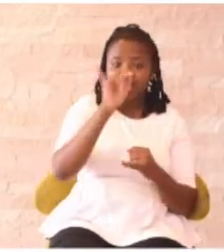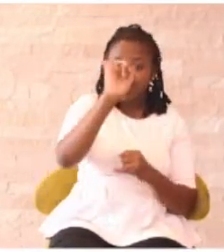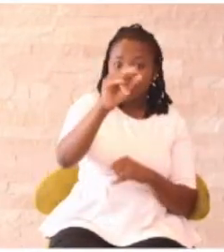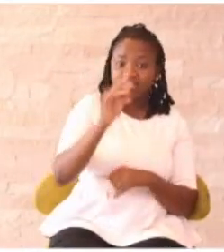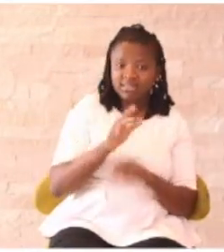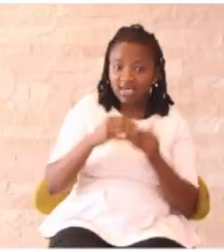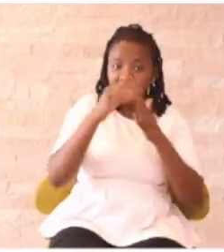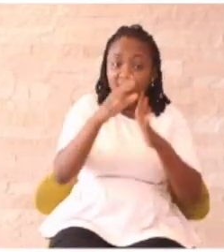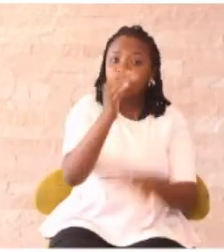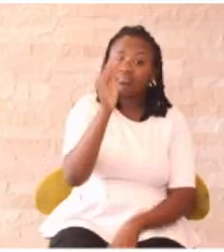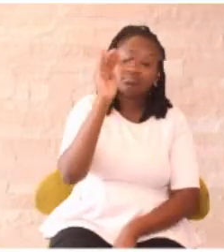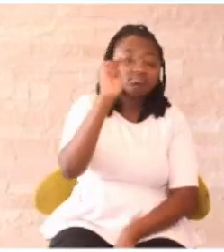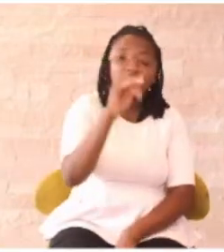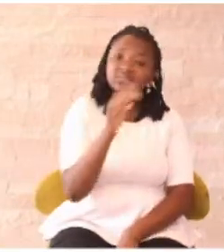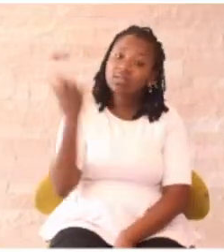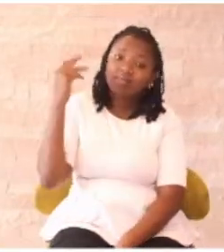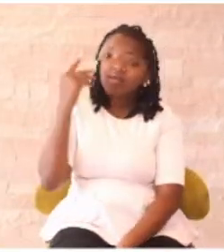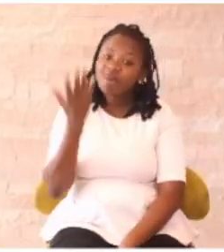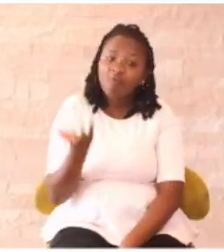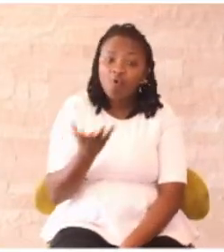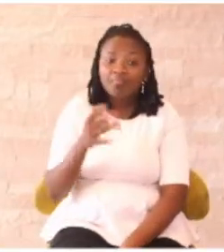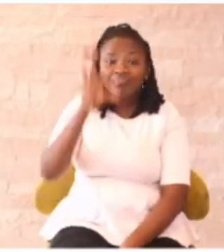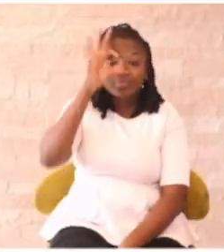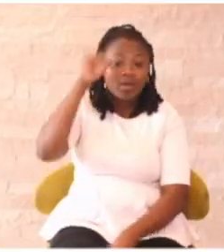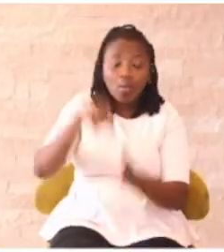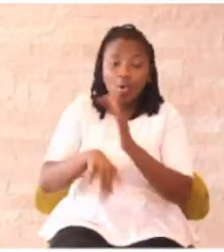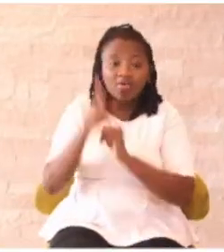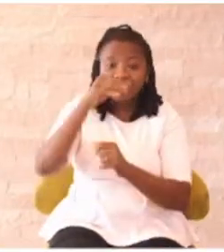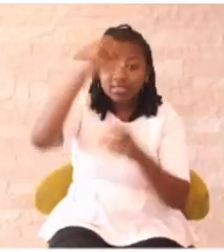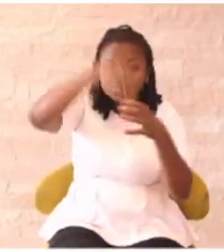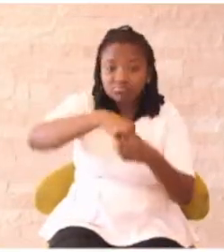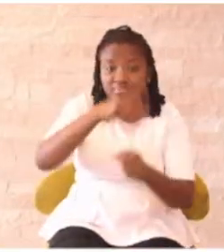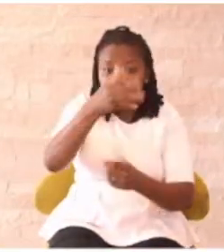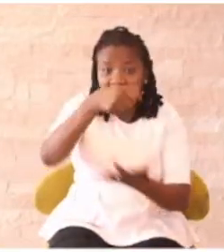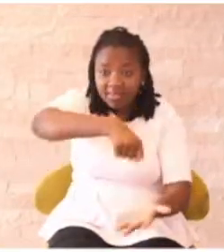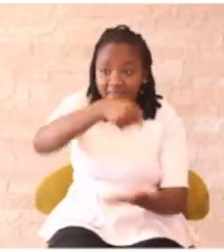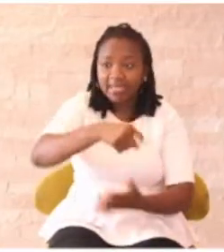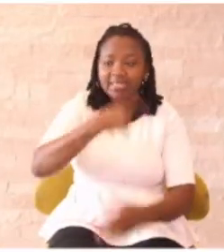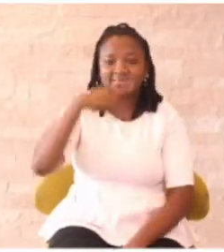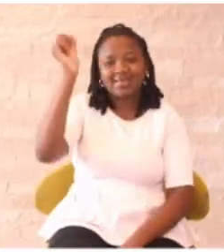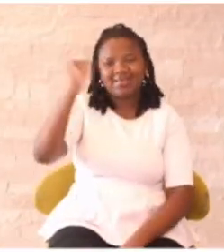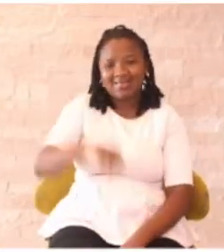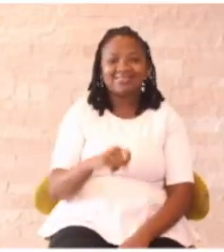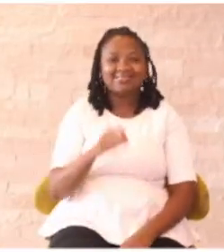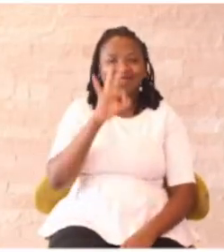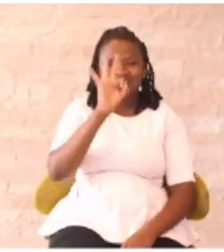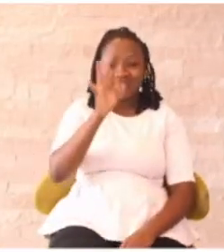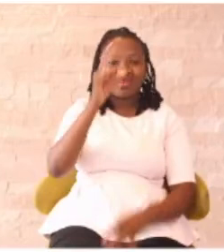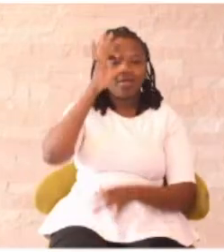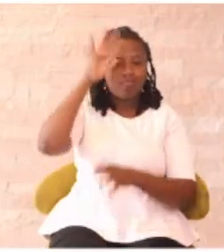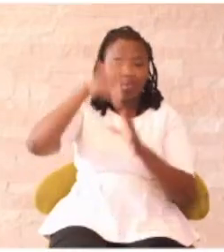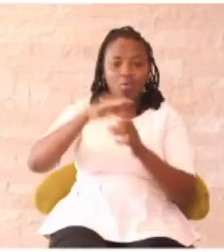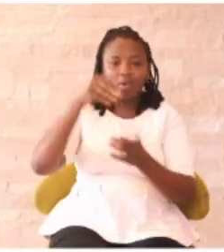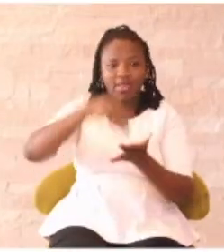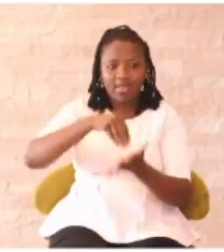update on whether their boreholes have been included. And yes, 3 boreholes were included in the budget.